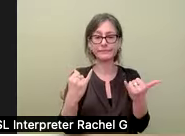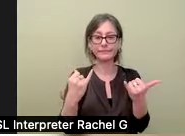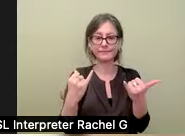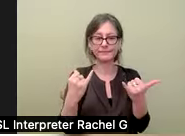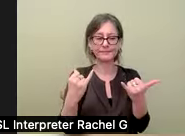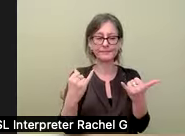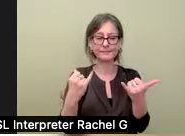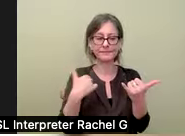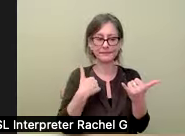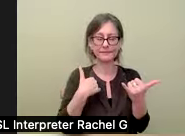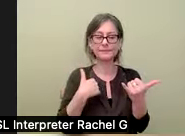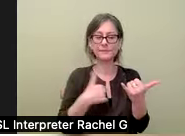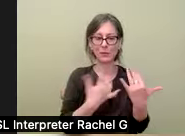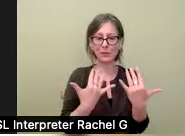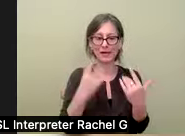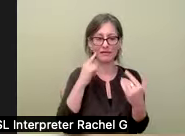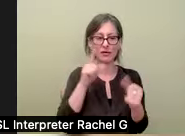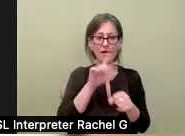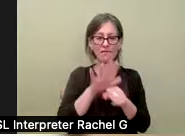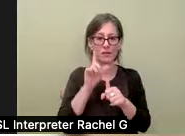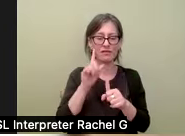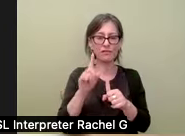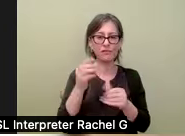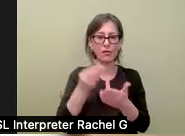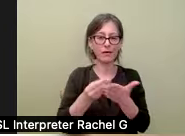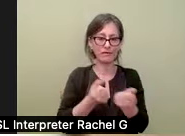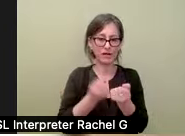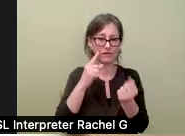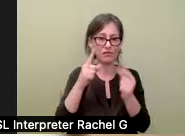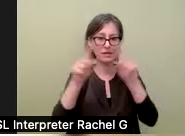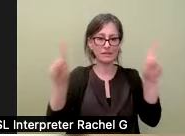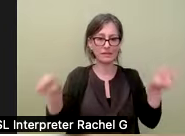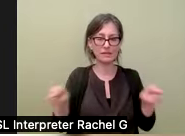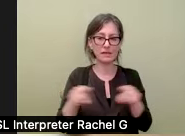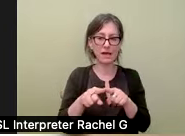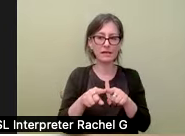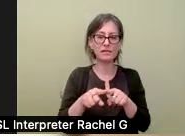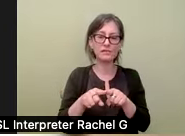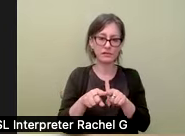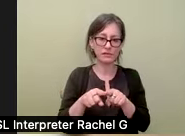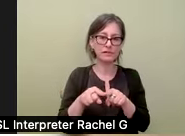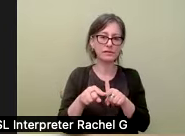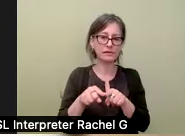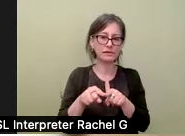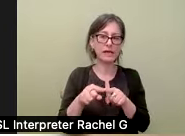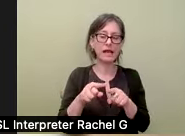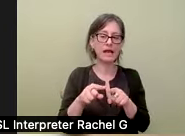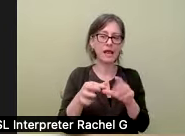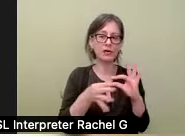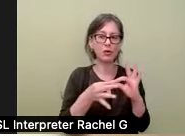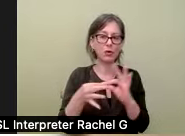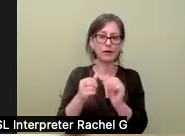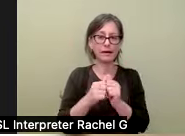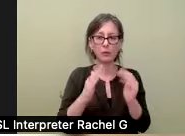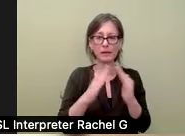we're waiting for confirmation on funding for signage, as well as looking at coordinating with our city partners